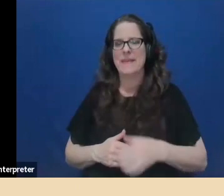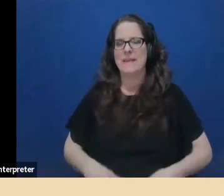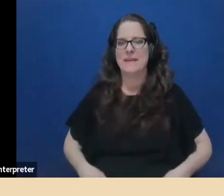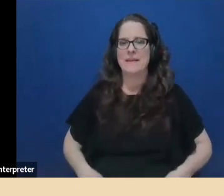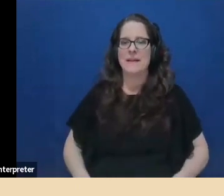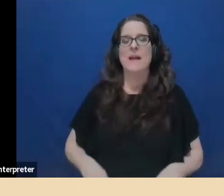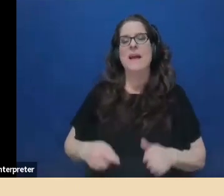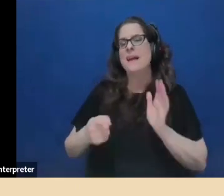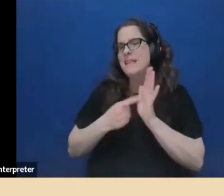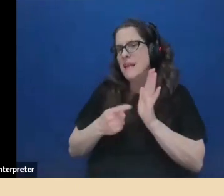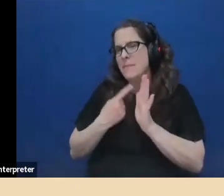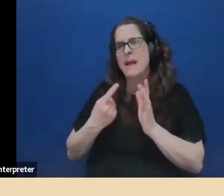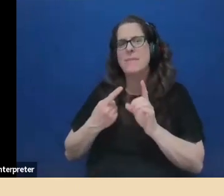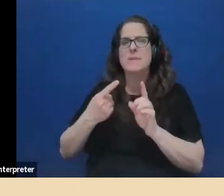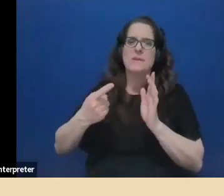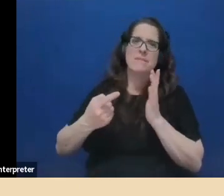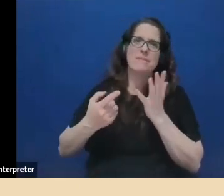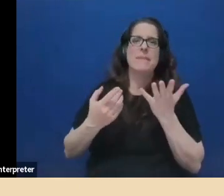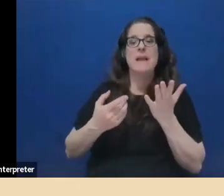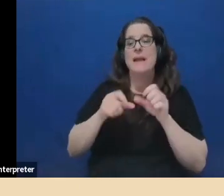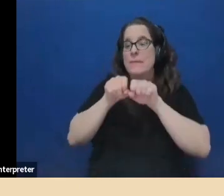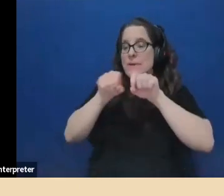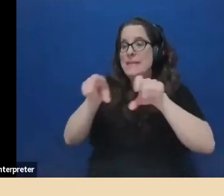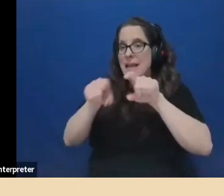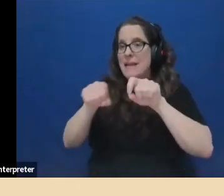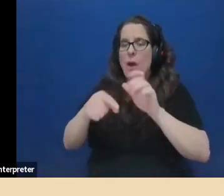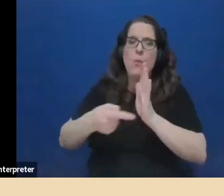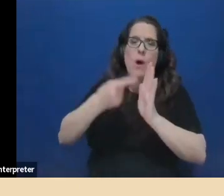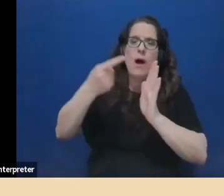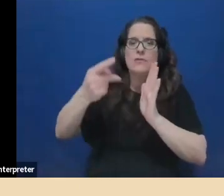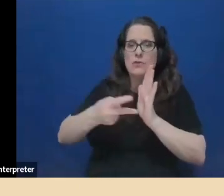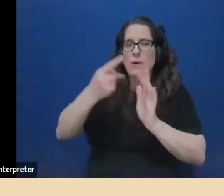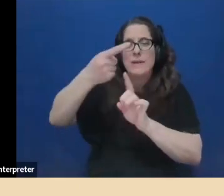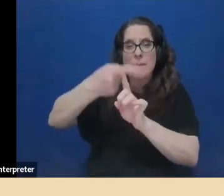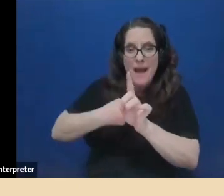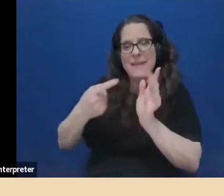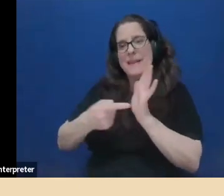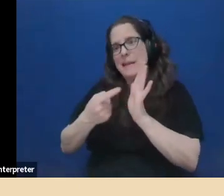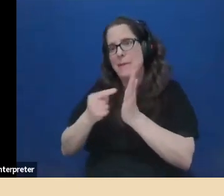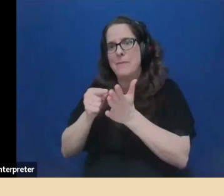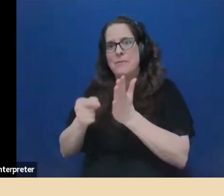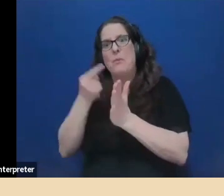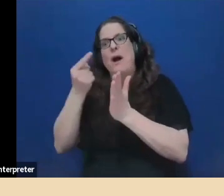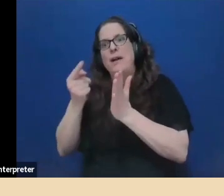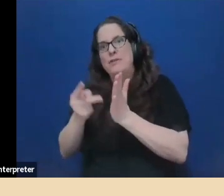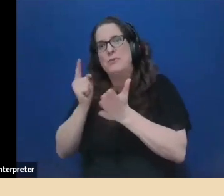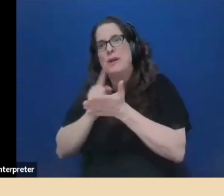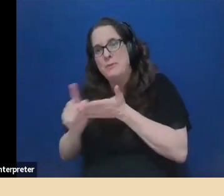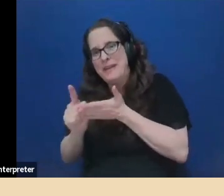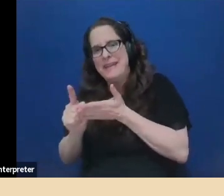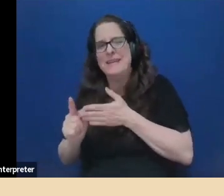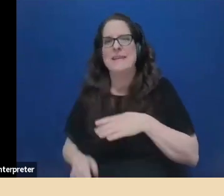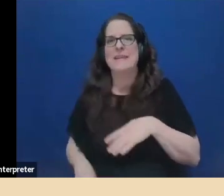month. Sometimes that's once or twice a week. Andy, I don't know if your email went through.